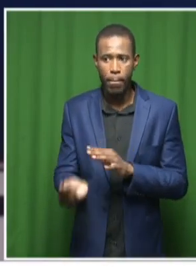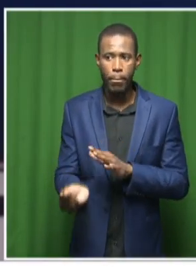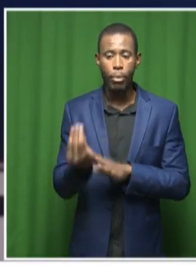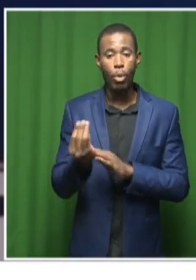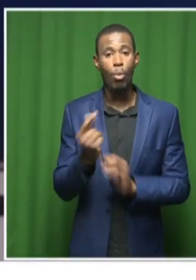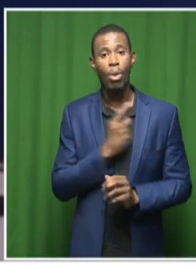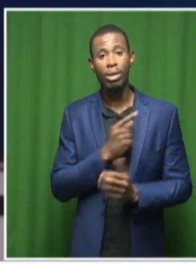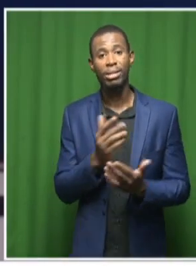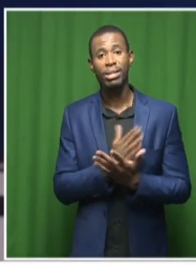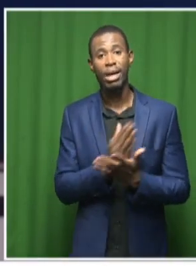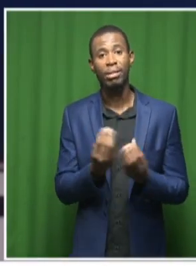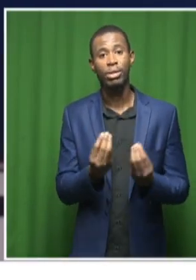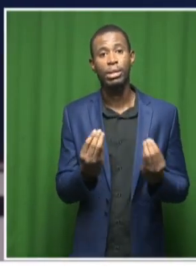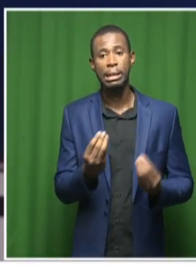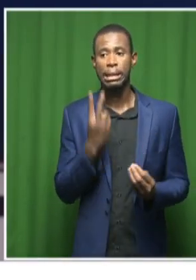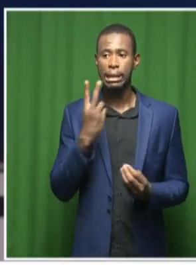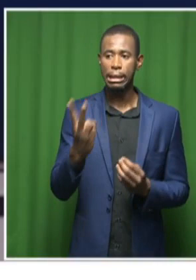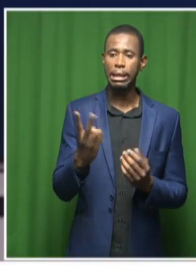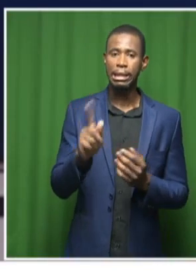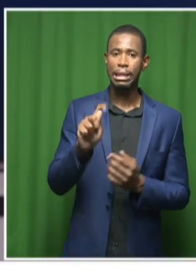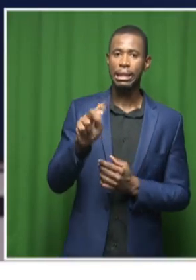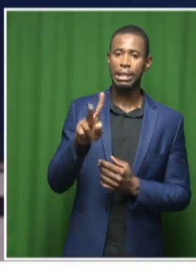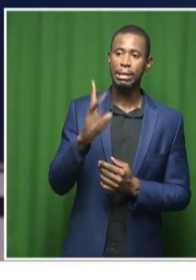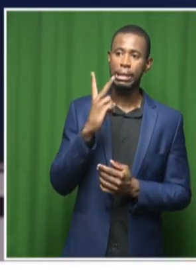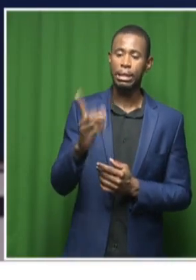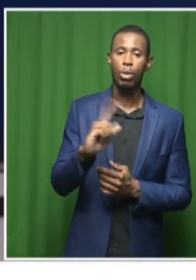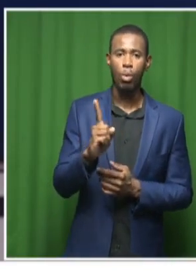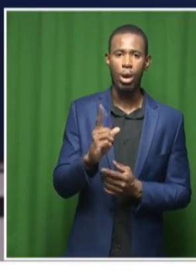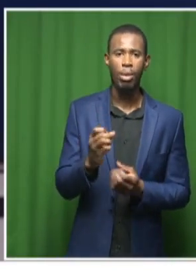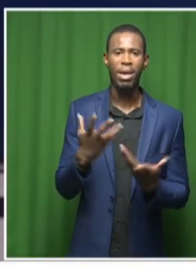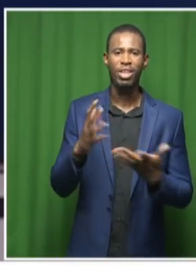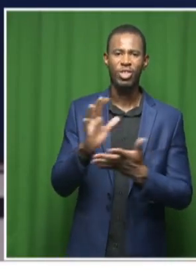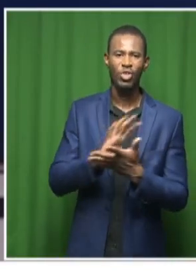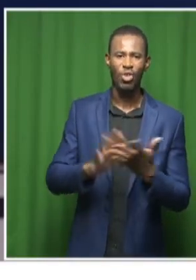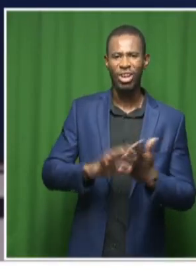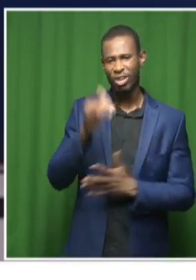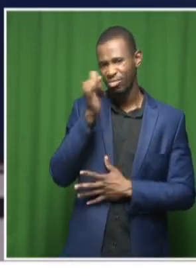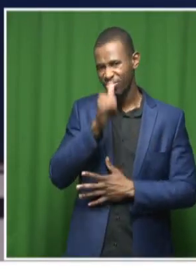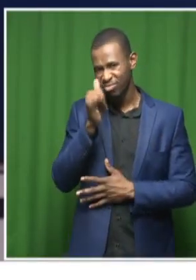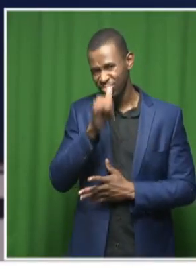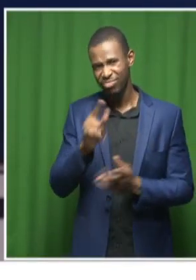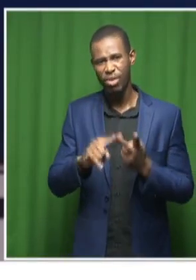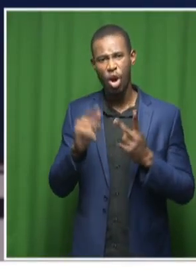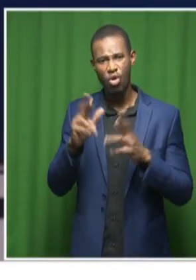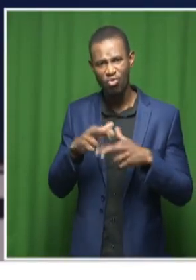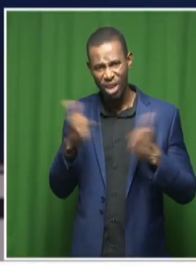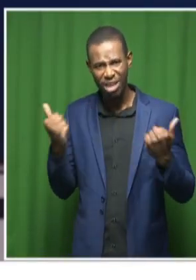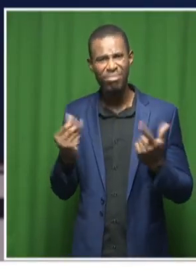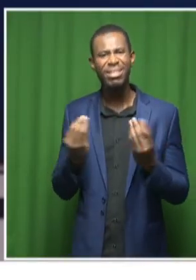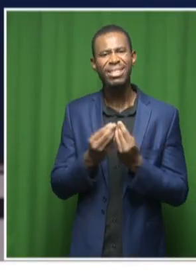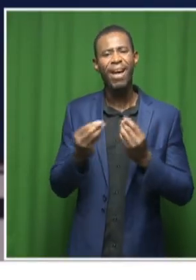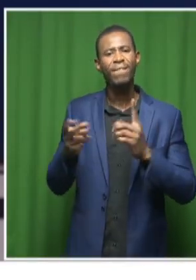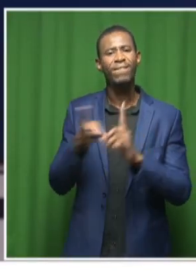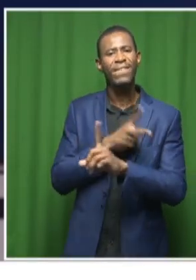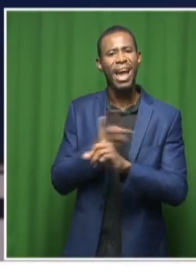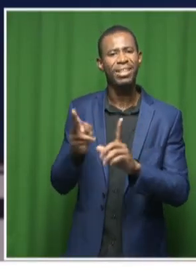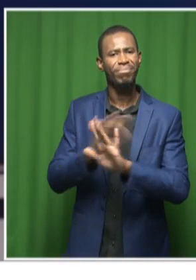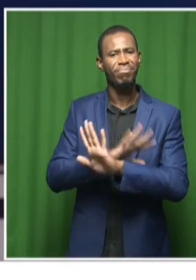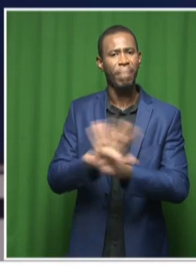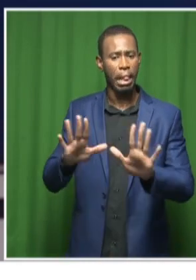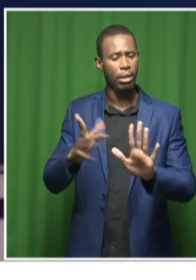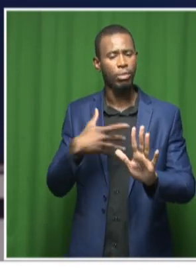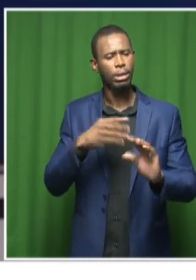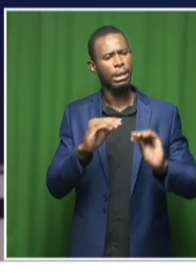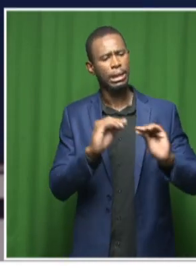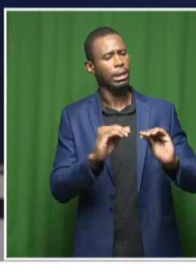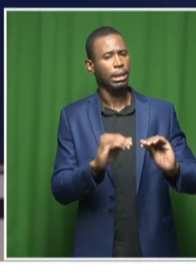in the environment because all they see on television a lot of times is, right, stories of crime, stories of rape, stories of, and we're really just trying to teach them to